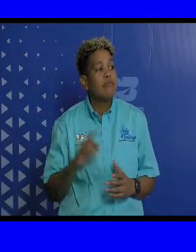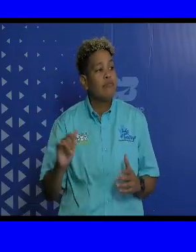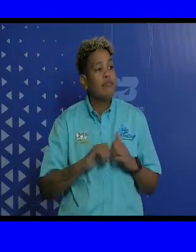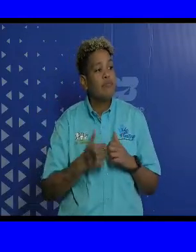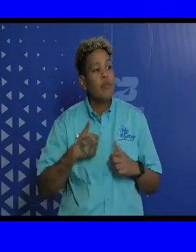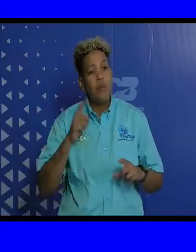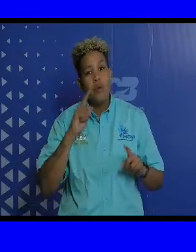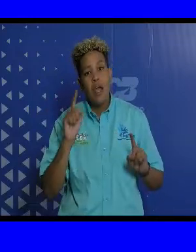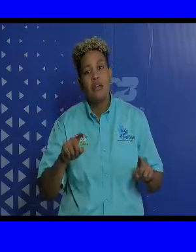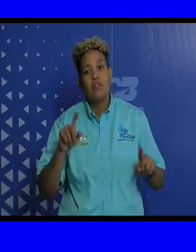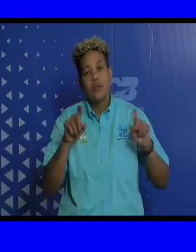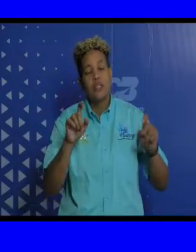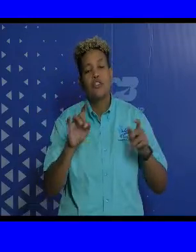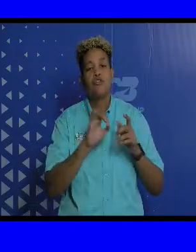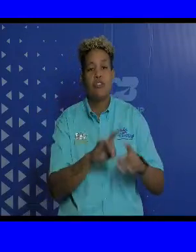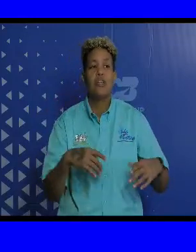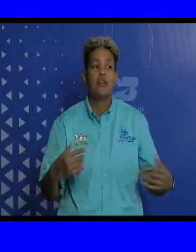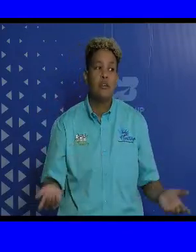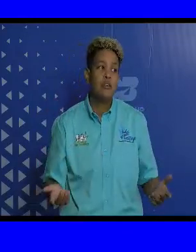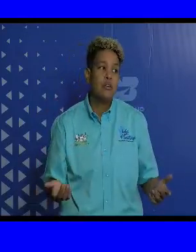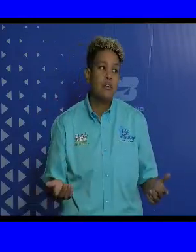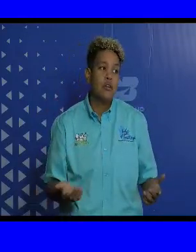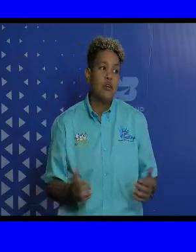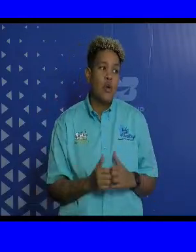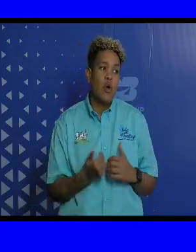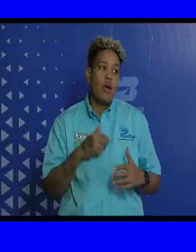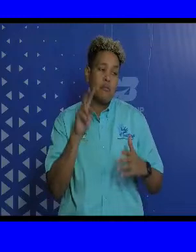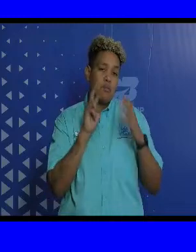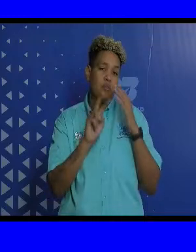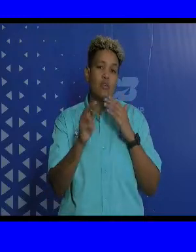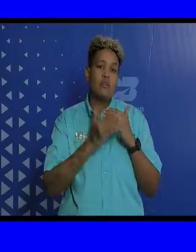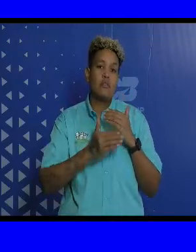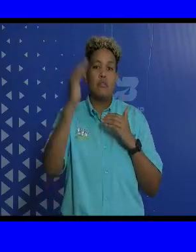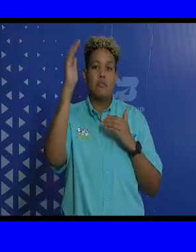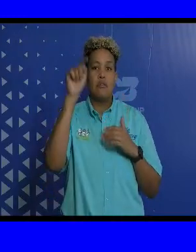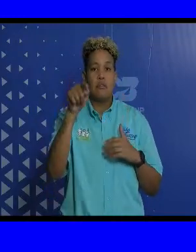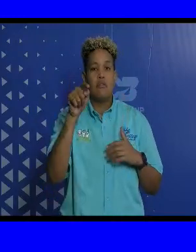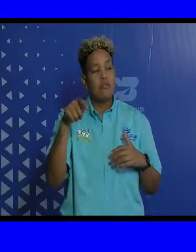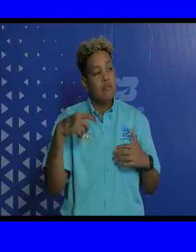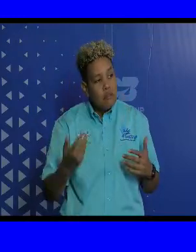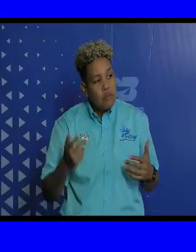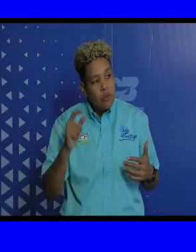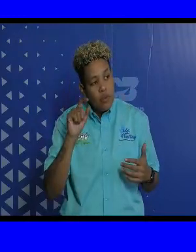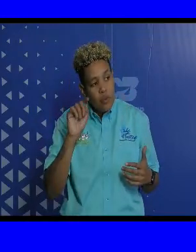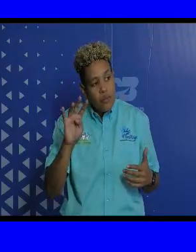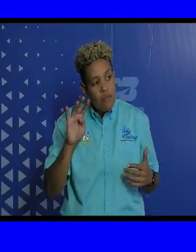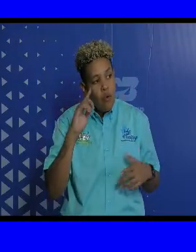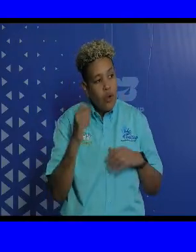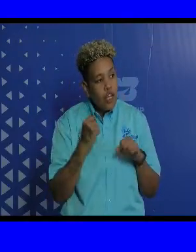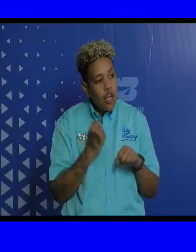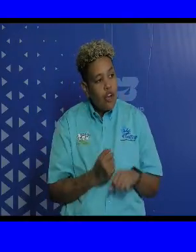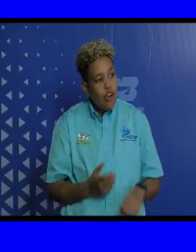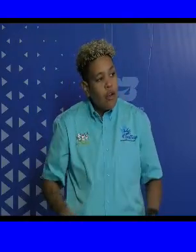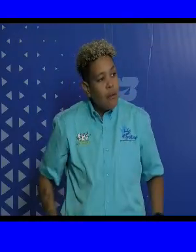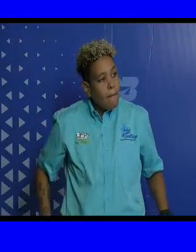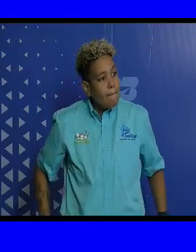would answer the question in terms of how I'm looking at the 2024 year.